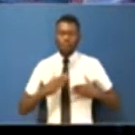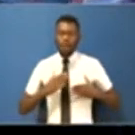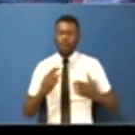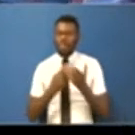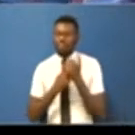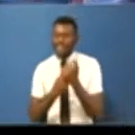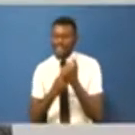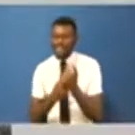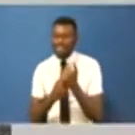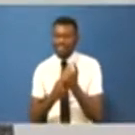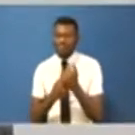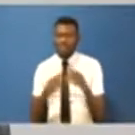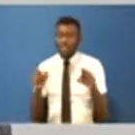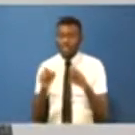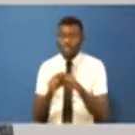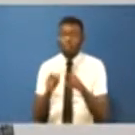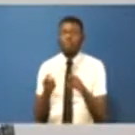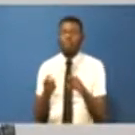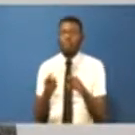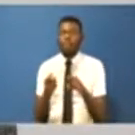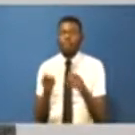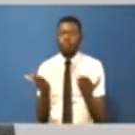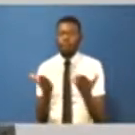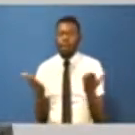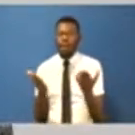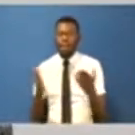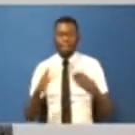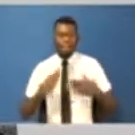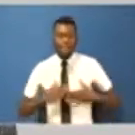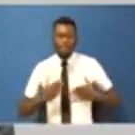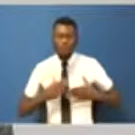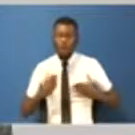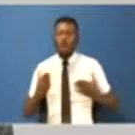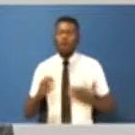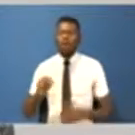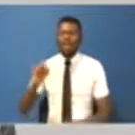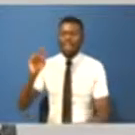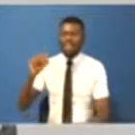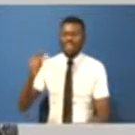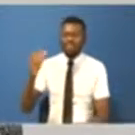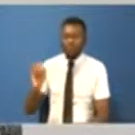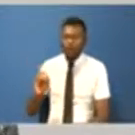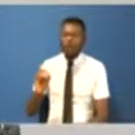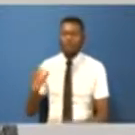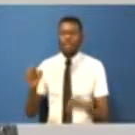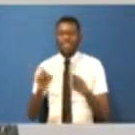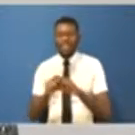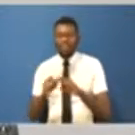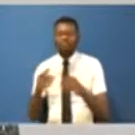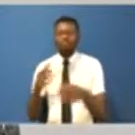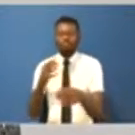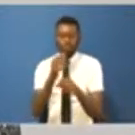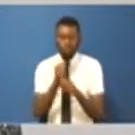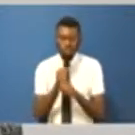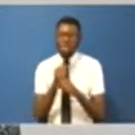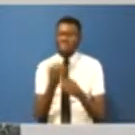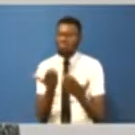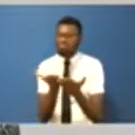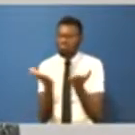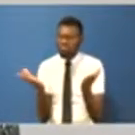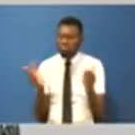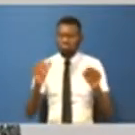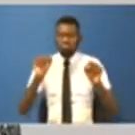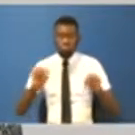partnership to be also drilled down to the people the ngos and even stakeholders it is